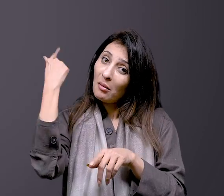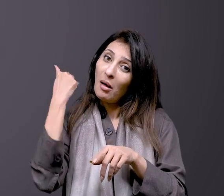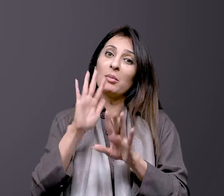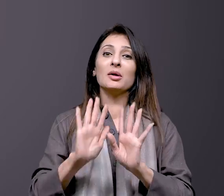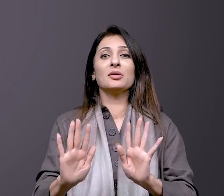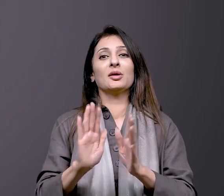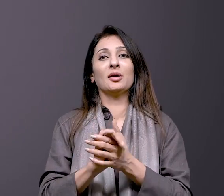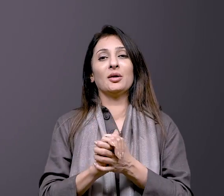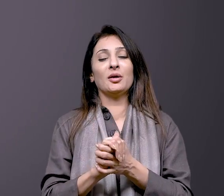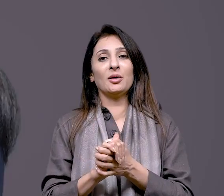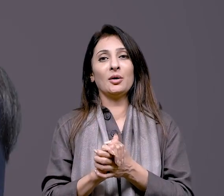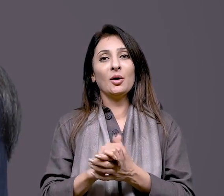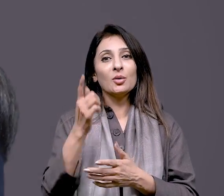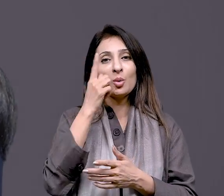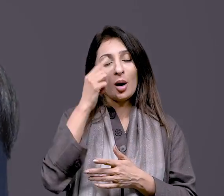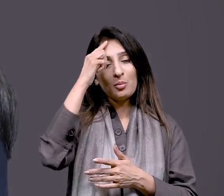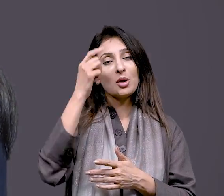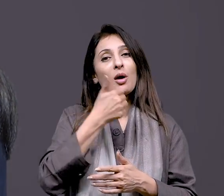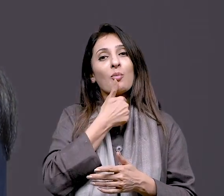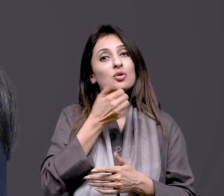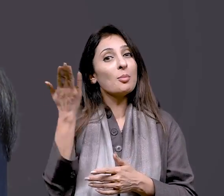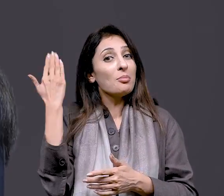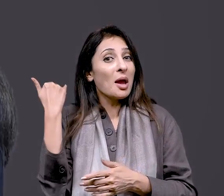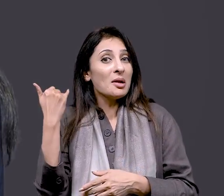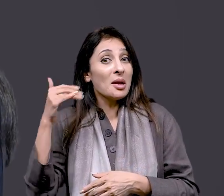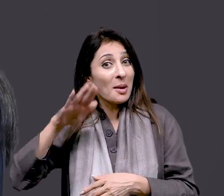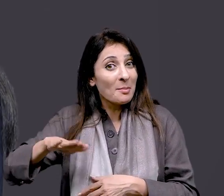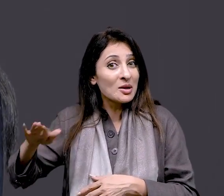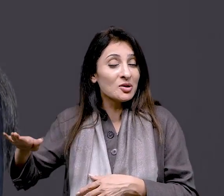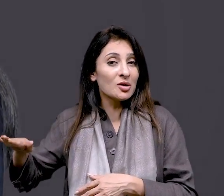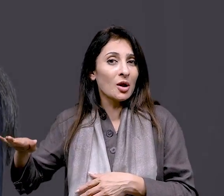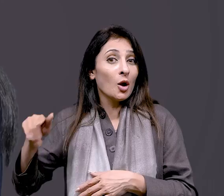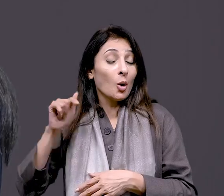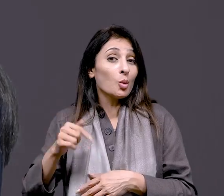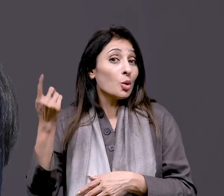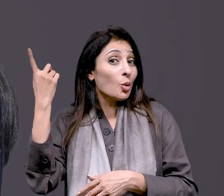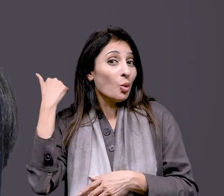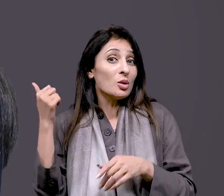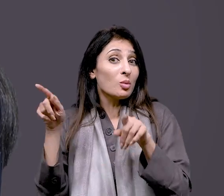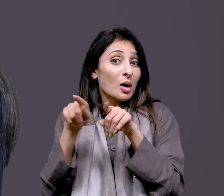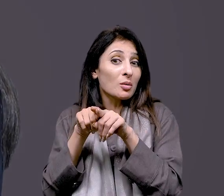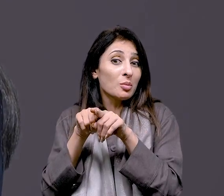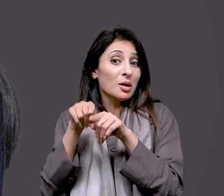them, how do they imagine living, what sort of a person do they imagine becoming.